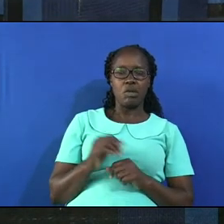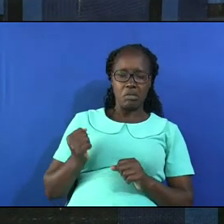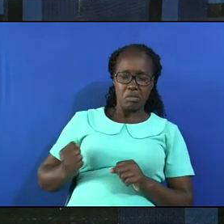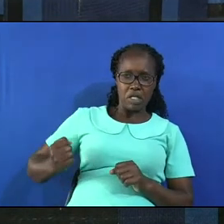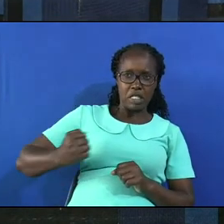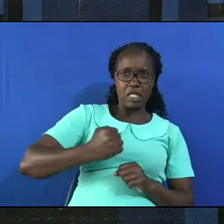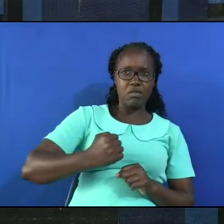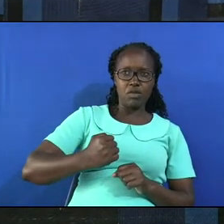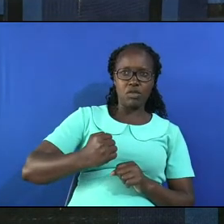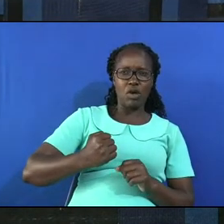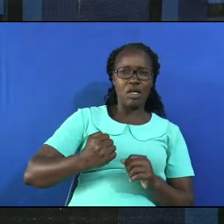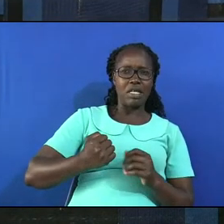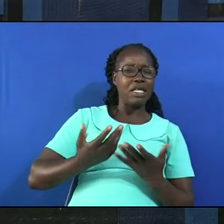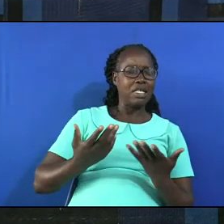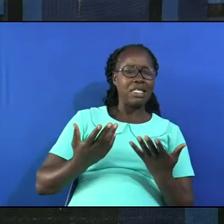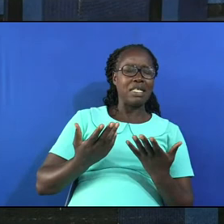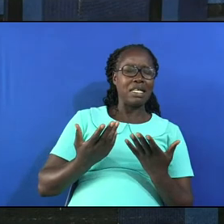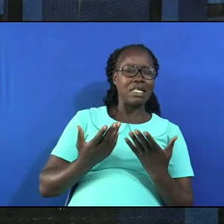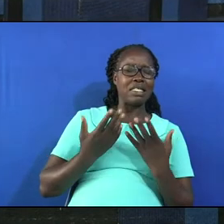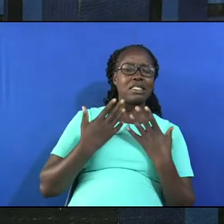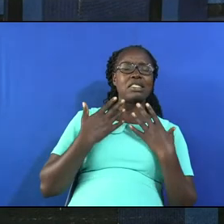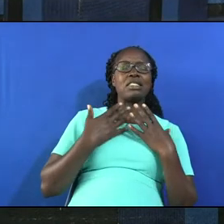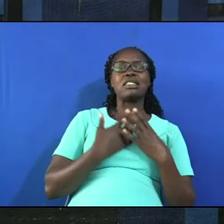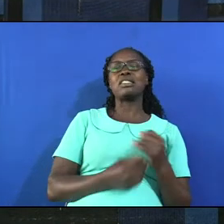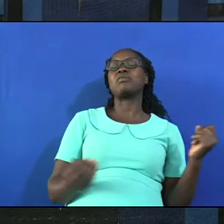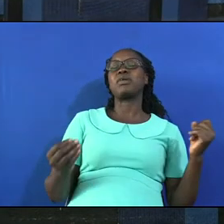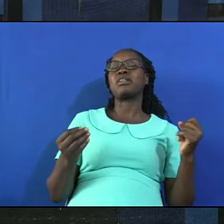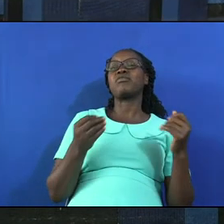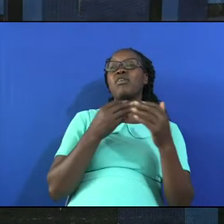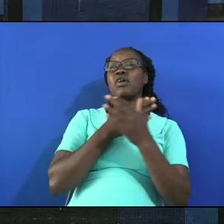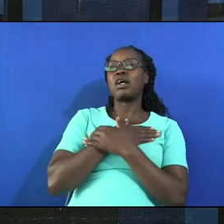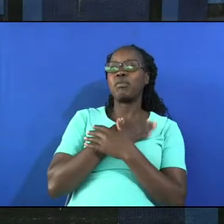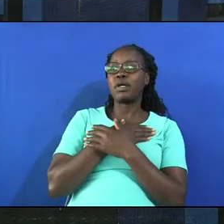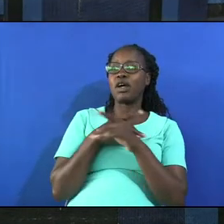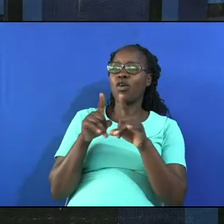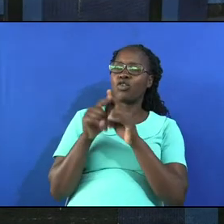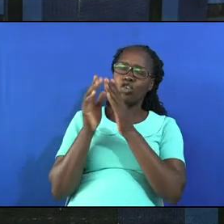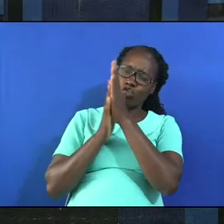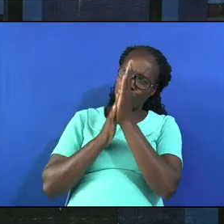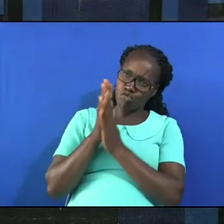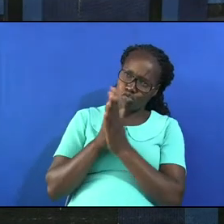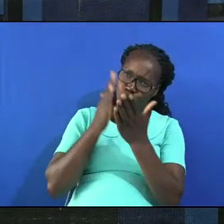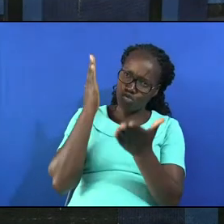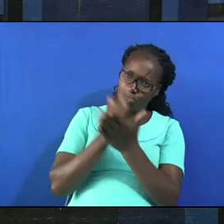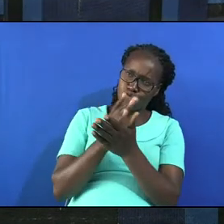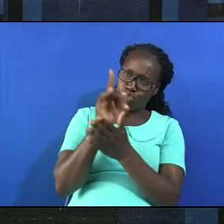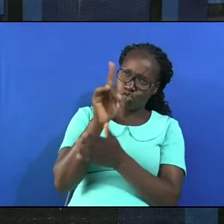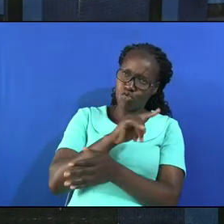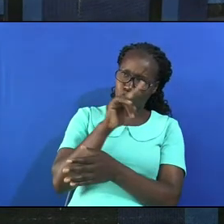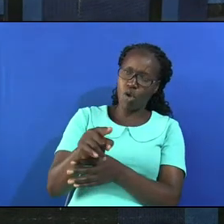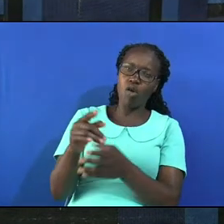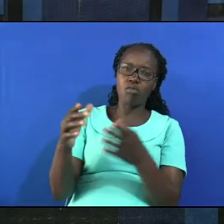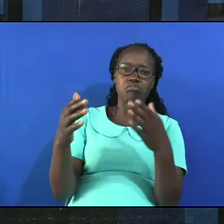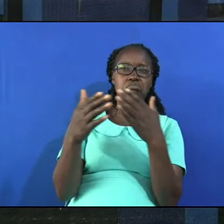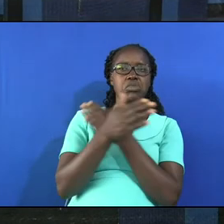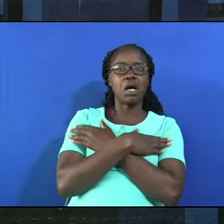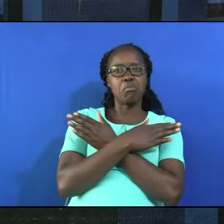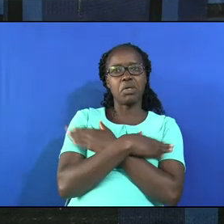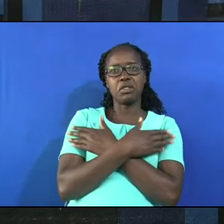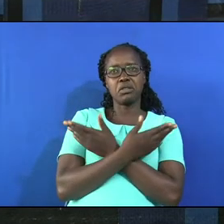Samson was desperate for company even when it was obviously wrong company.